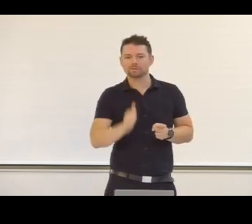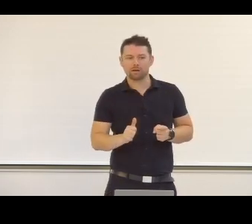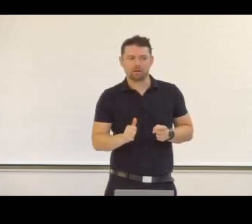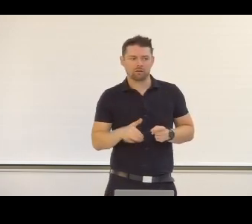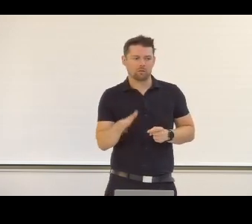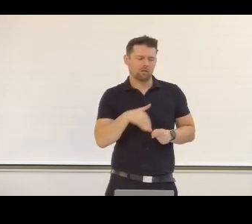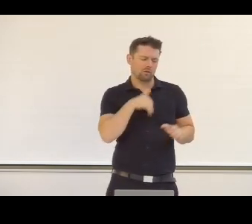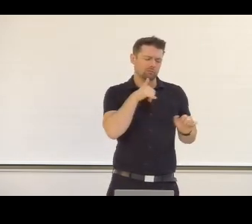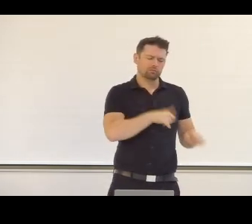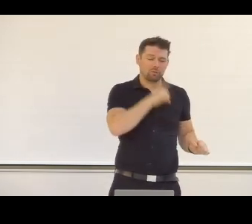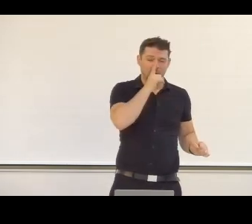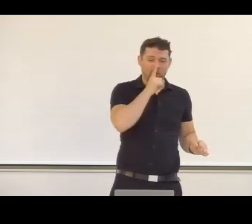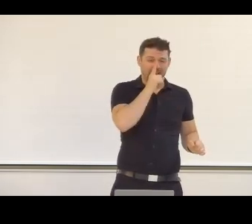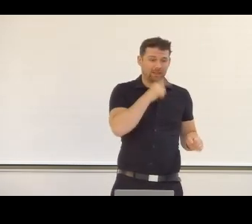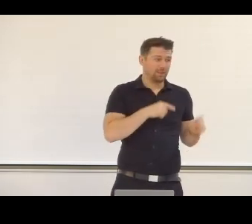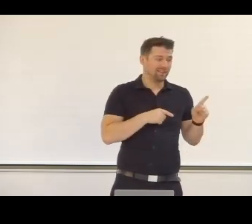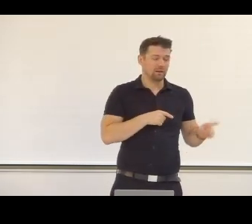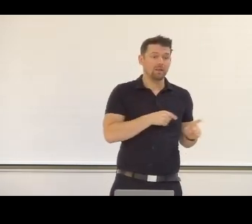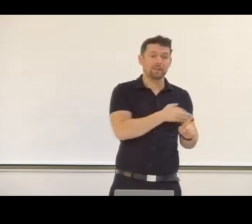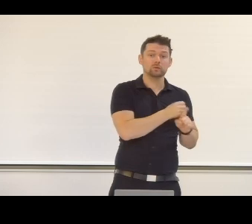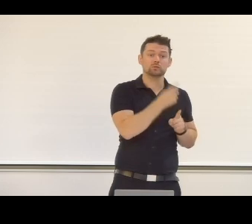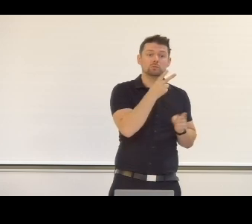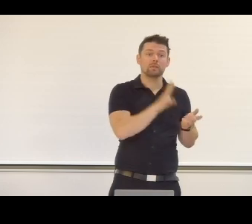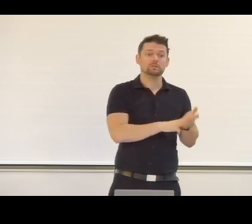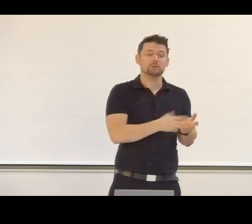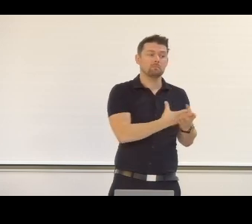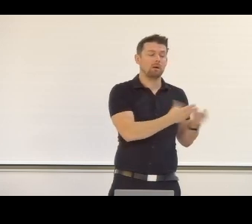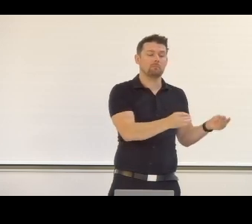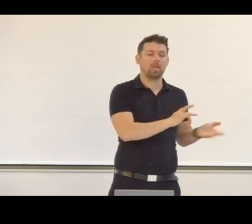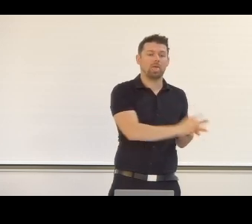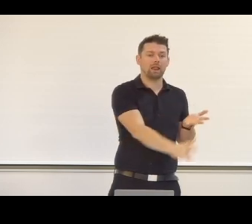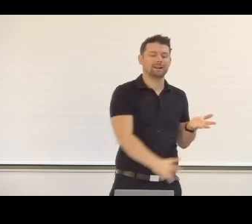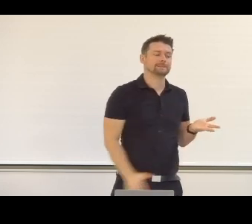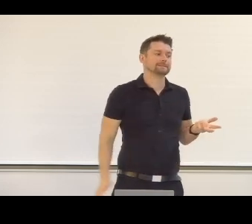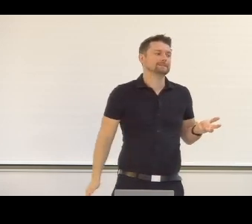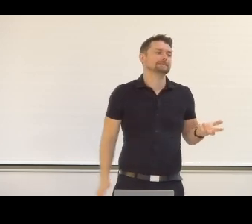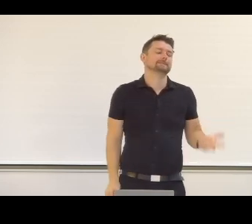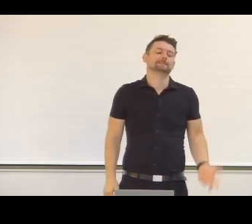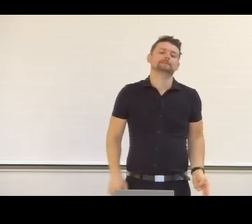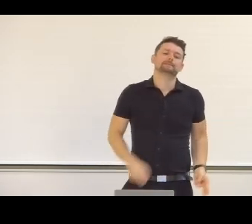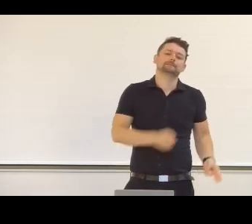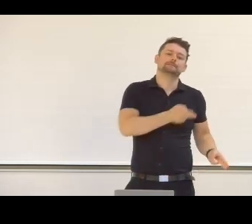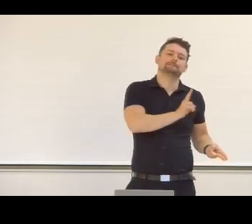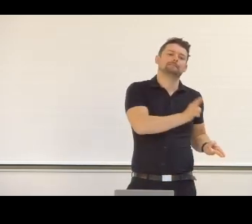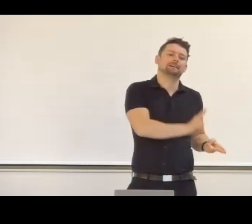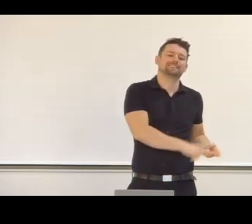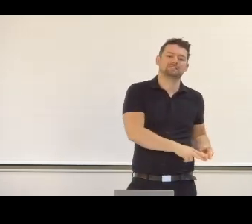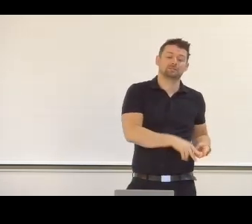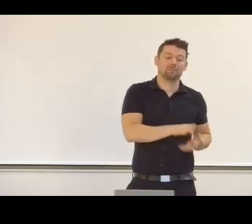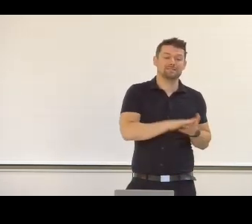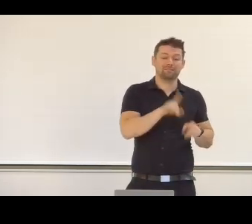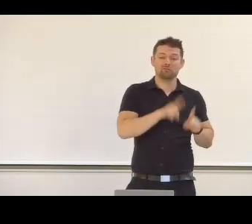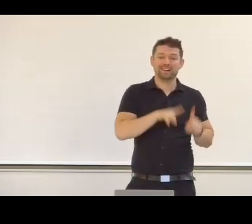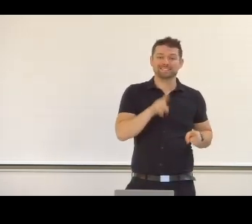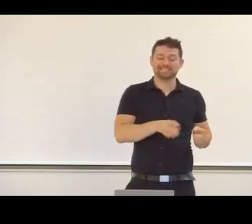loved tuna with oil. And after 2 months, no more tuna with oil. So little by little, all those variations that we had, we would lose